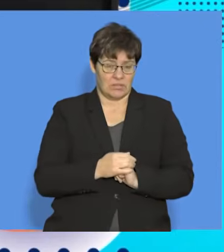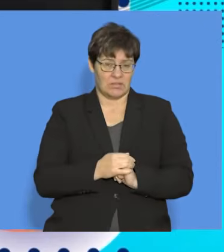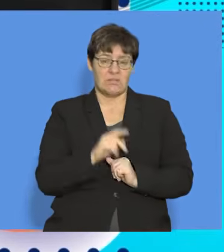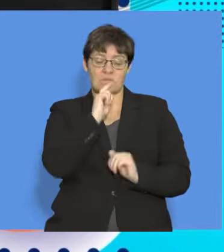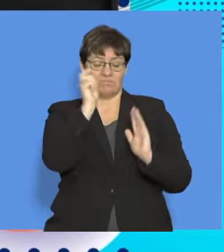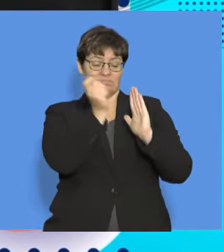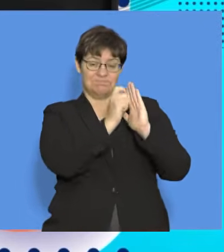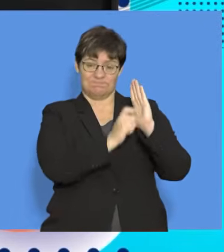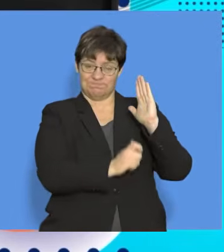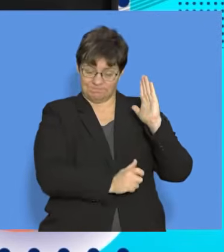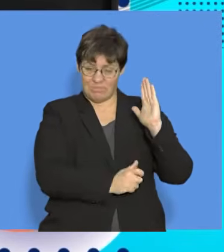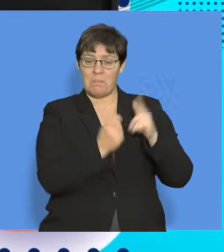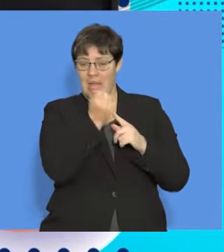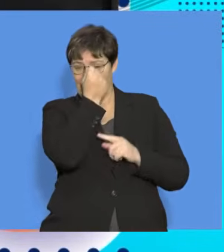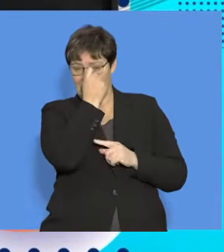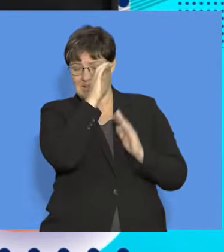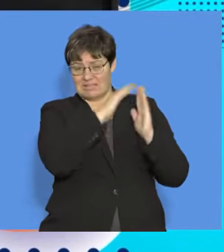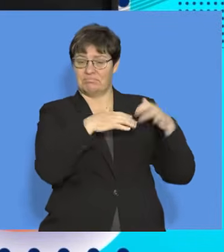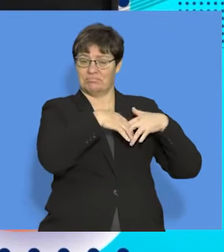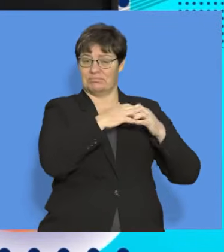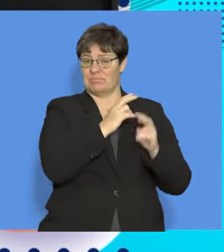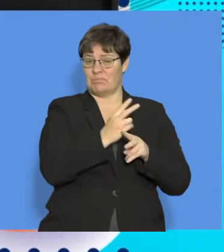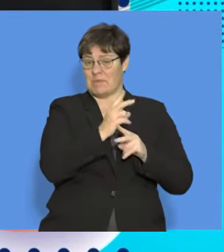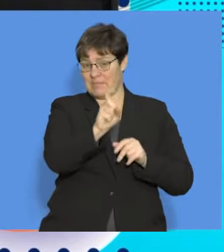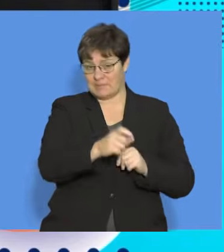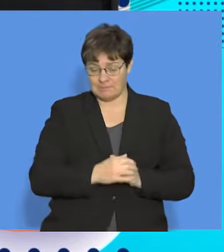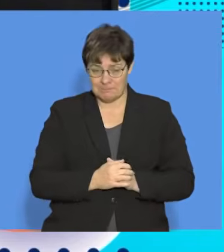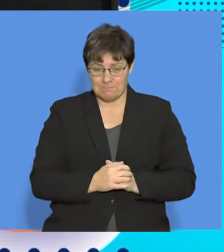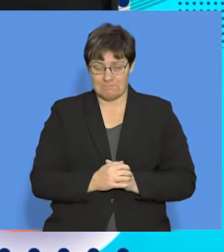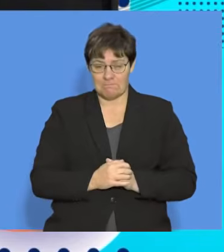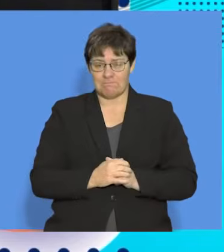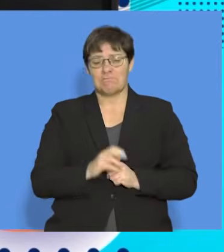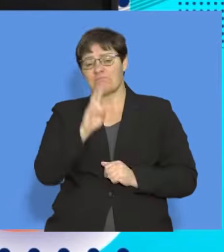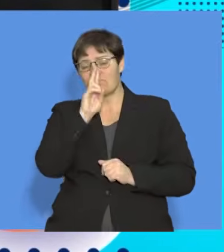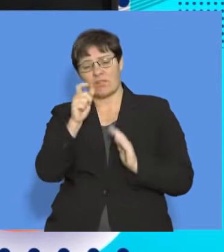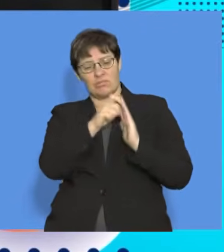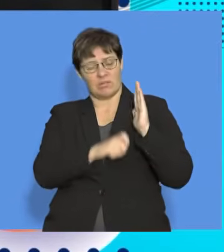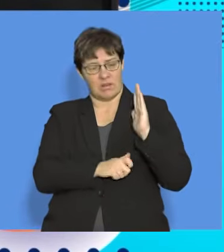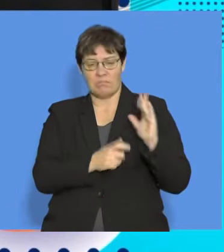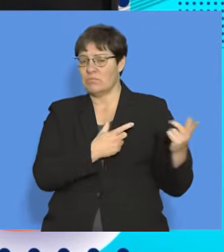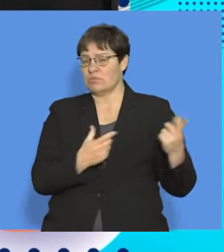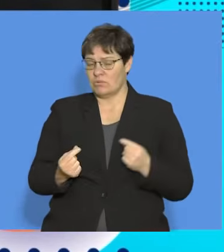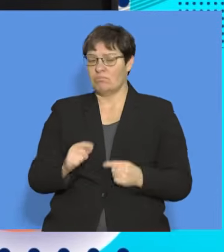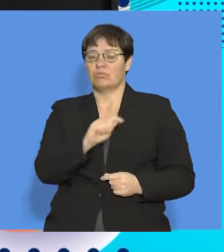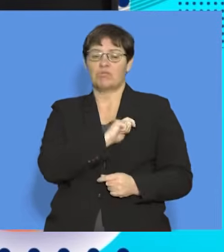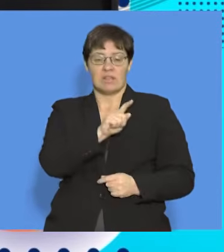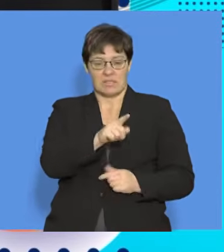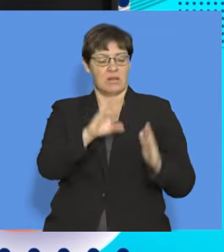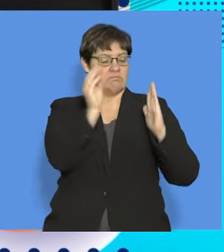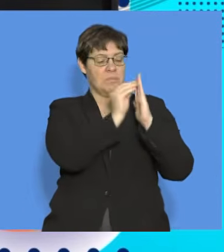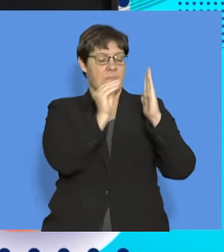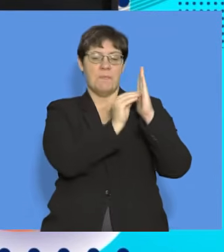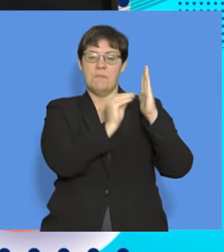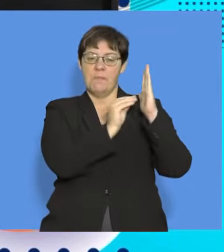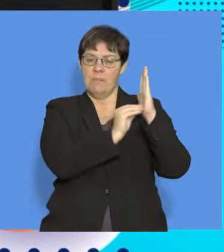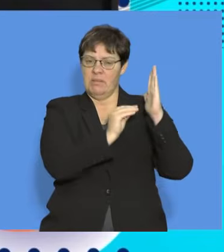vocab list of all these important terms. Let's get straight into these terms and look at them. And as I do that, I trust that you will write down these